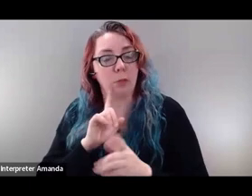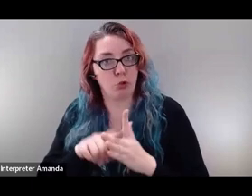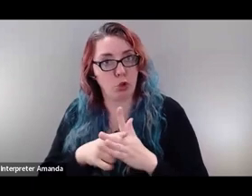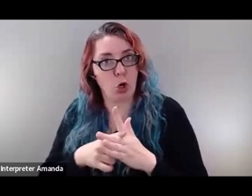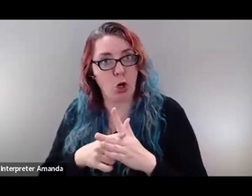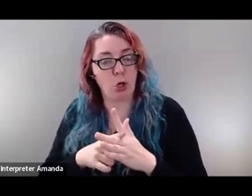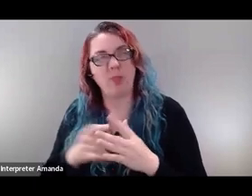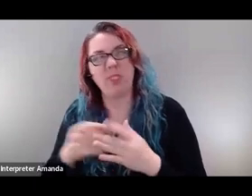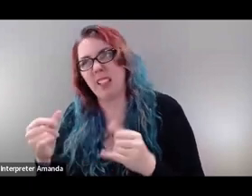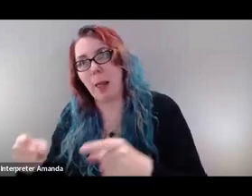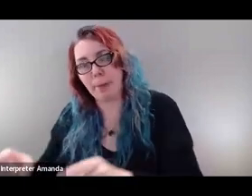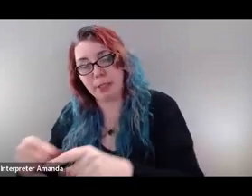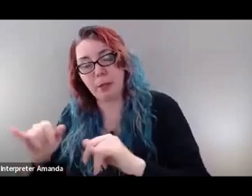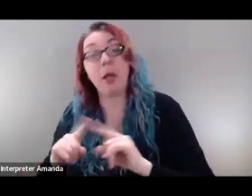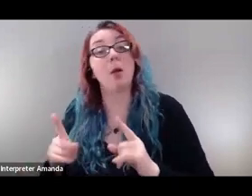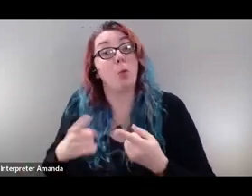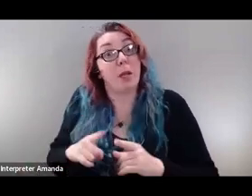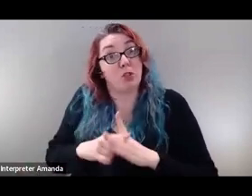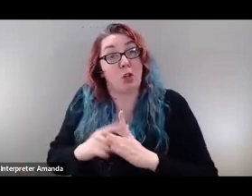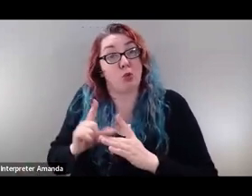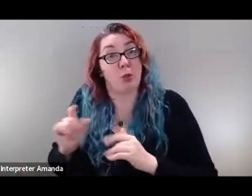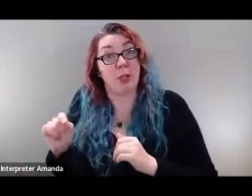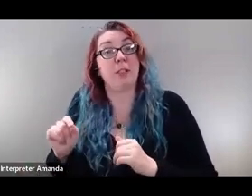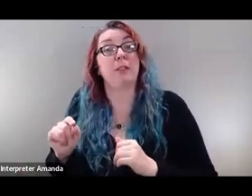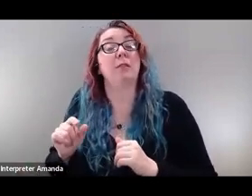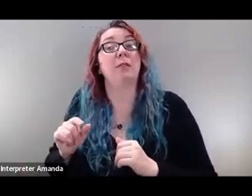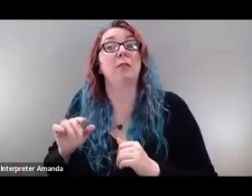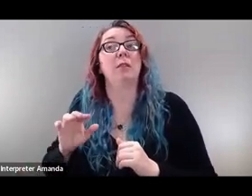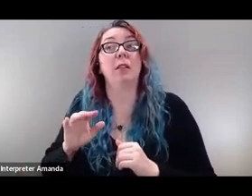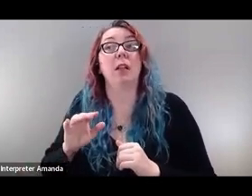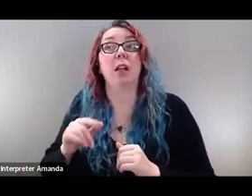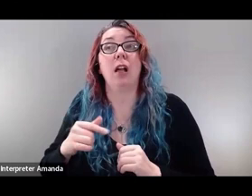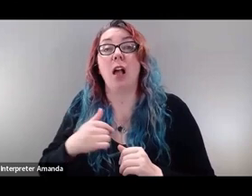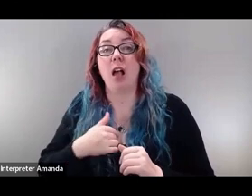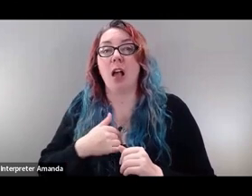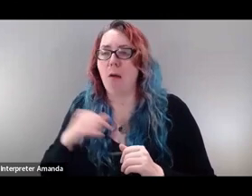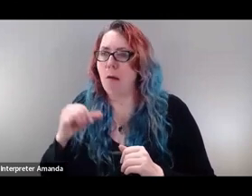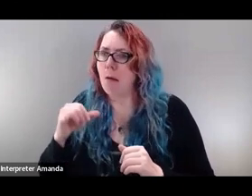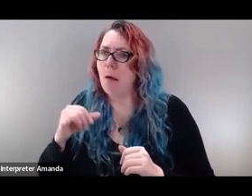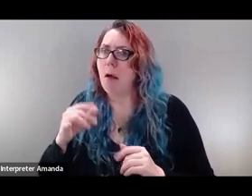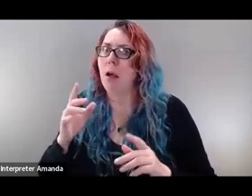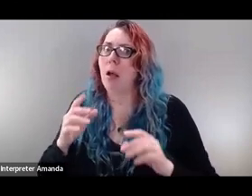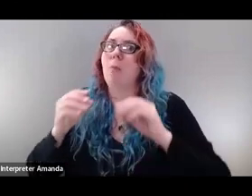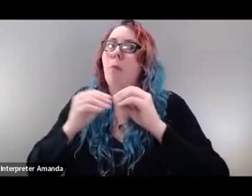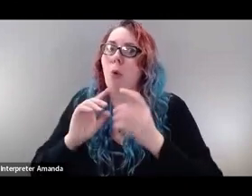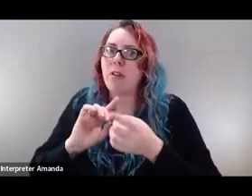on, really started to see this increase in this desire for more digital platforms and technologies and things within the